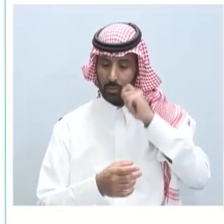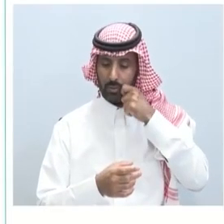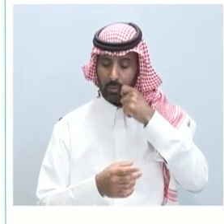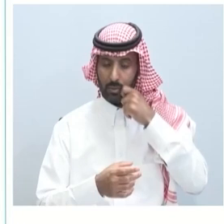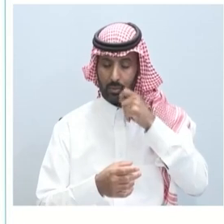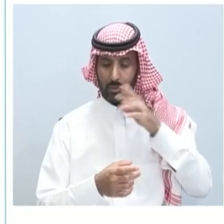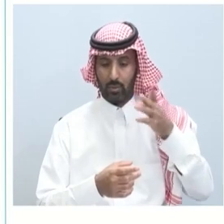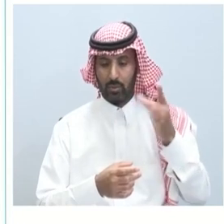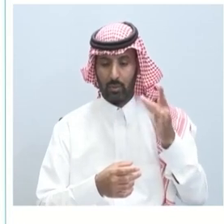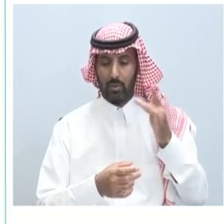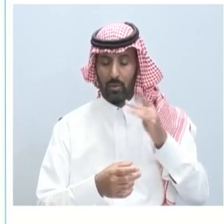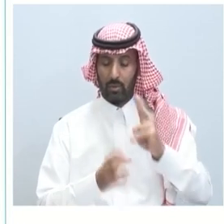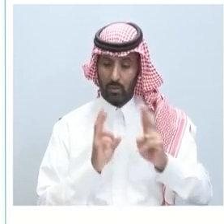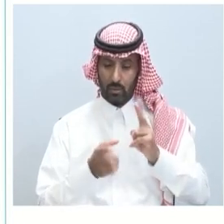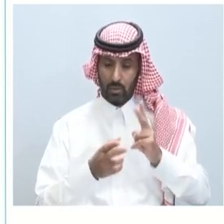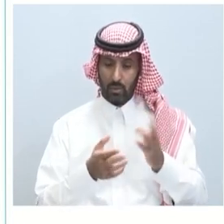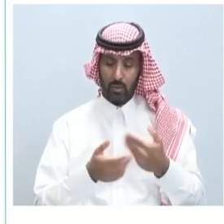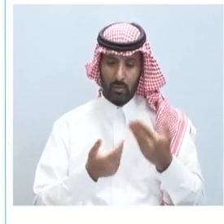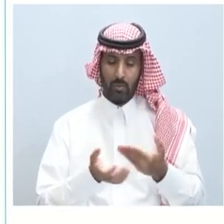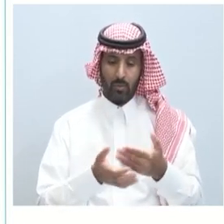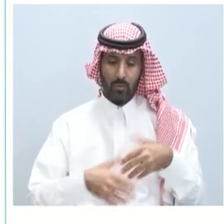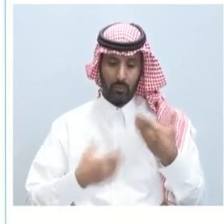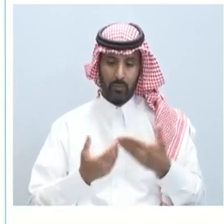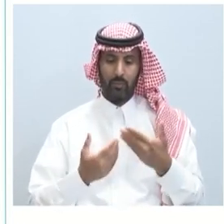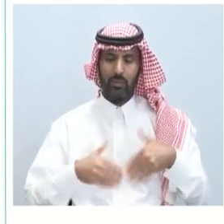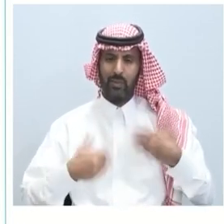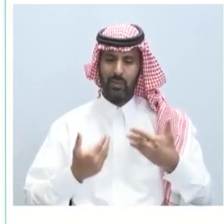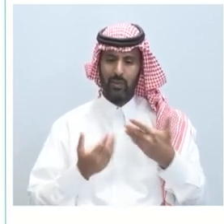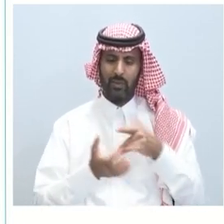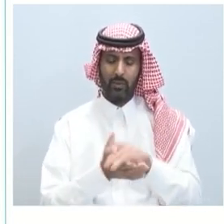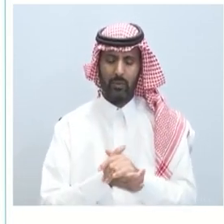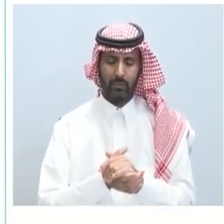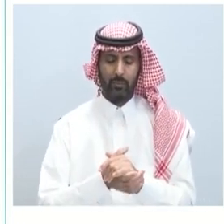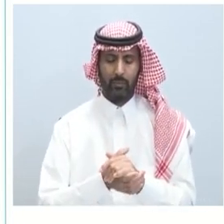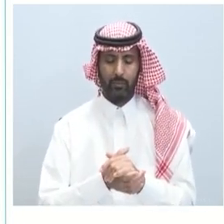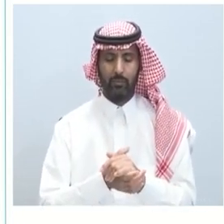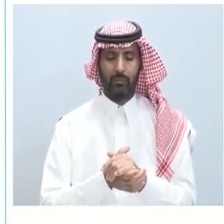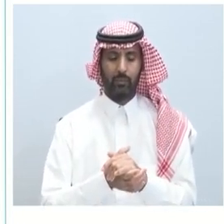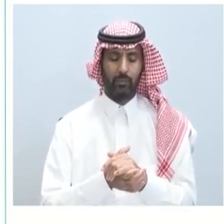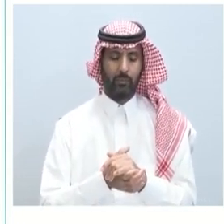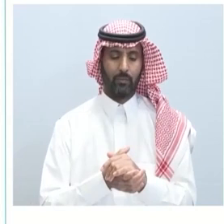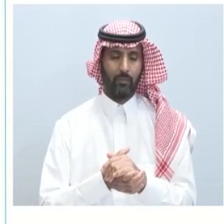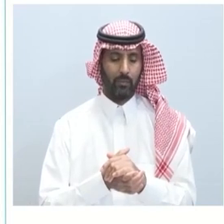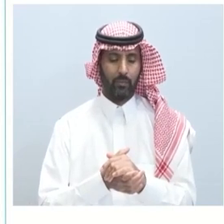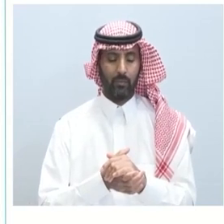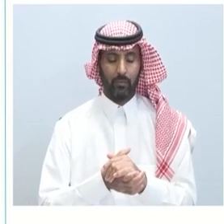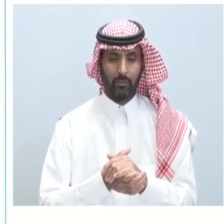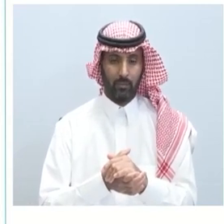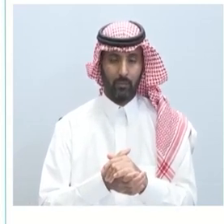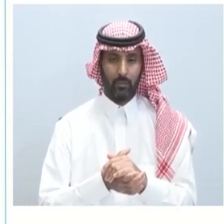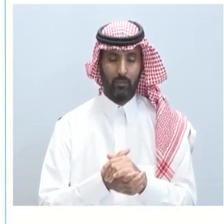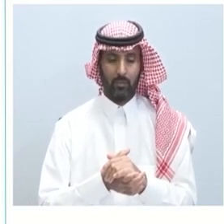we say here, why is Russ at the airport? He's flying to his brother's wedding, which is the dilemma, of